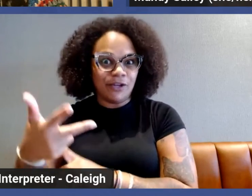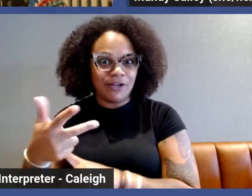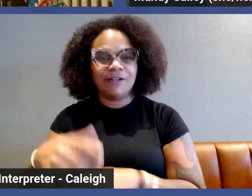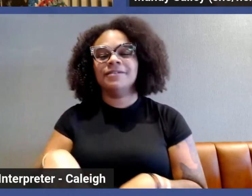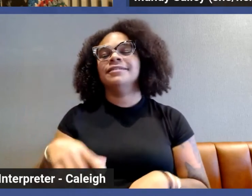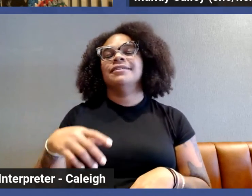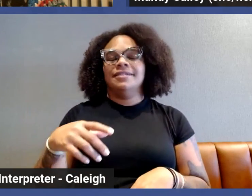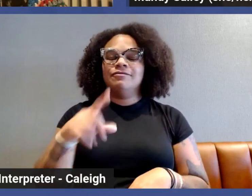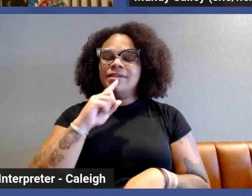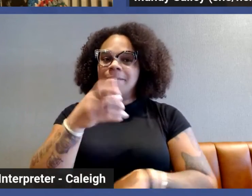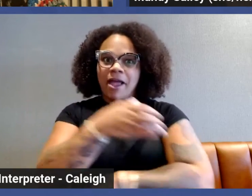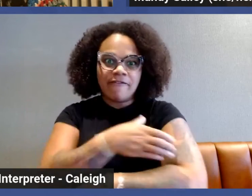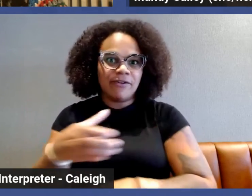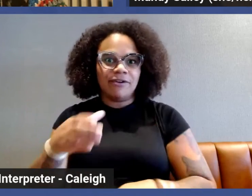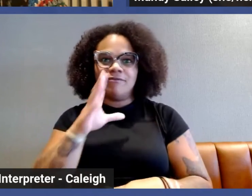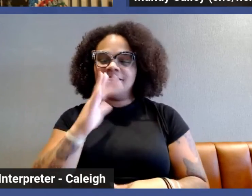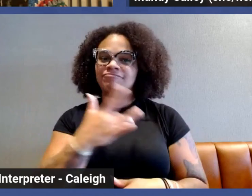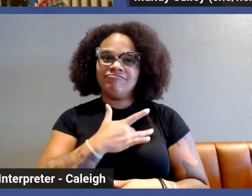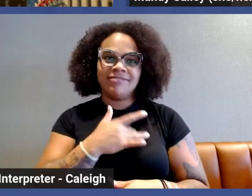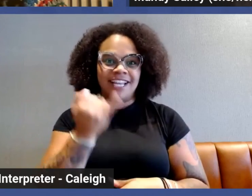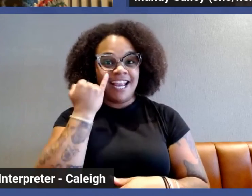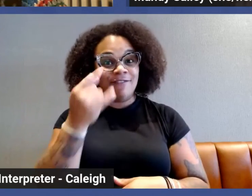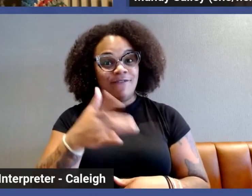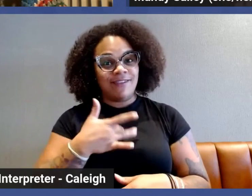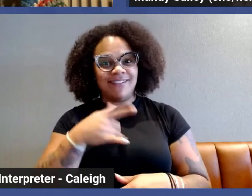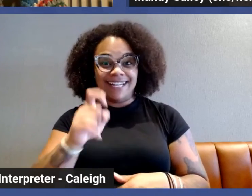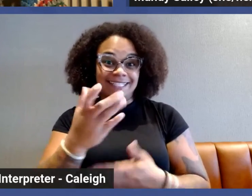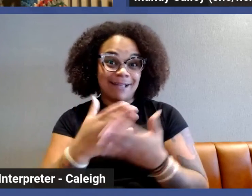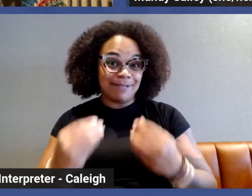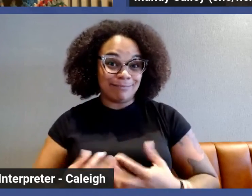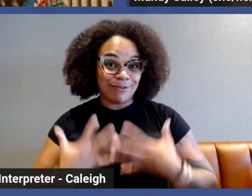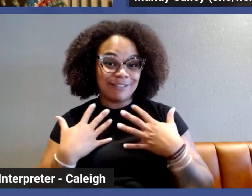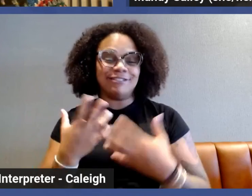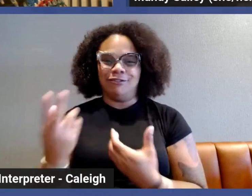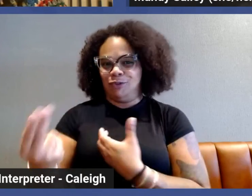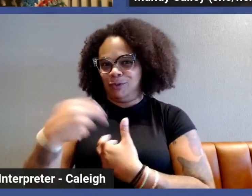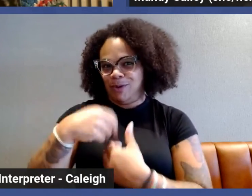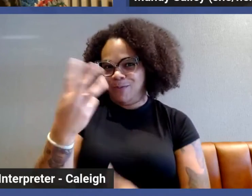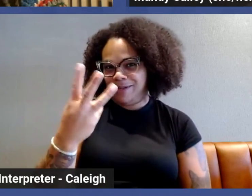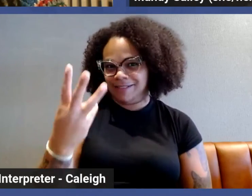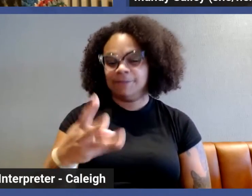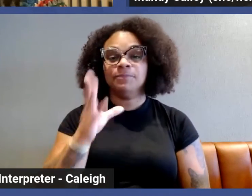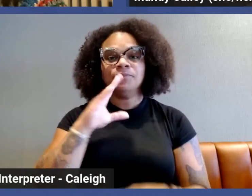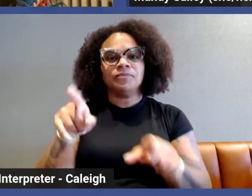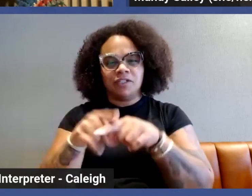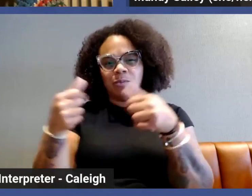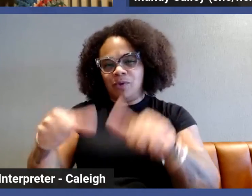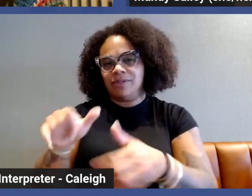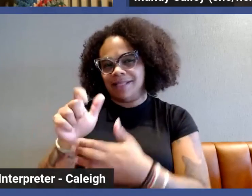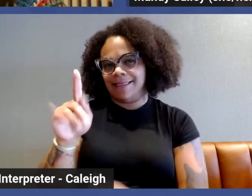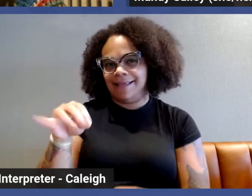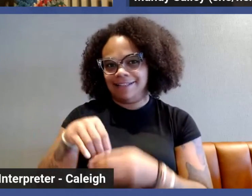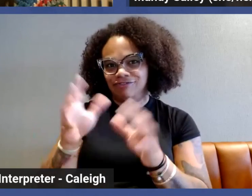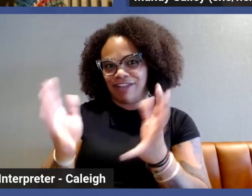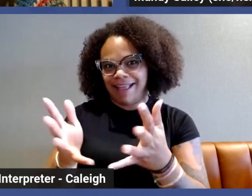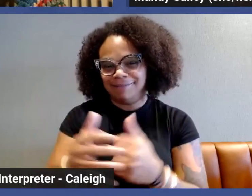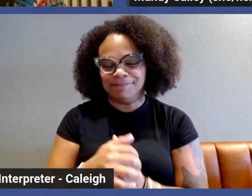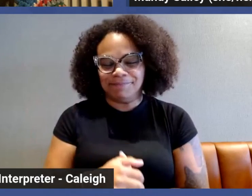moving. So if you feel like you need a little bit of inspiration, you should join us on Wednesday, and we're also going to drop that link in the chat.